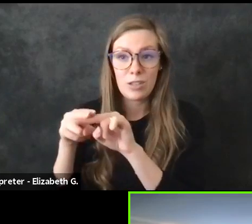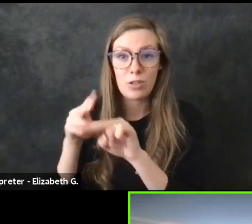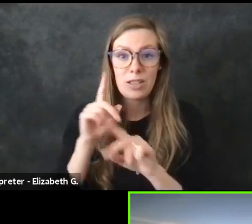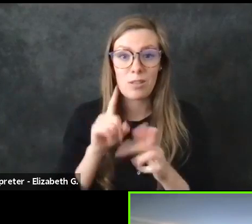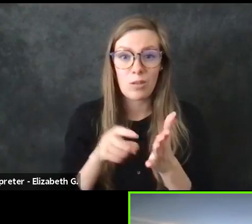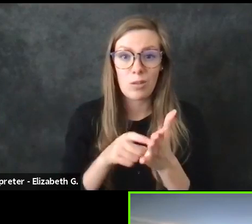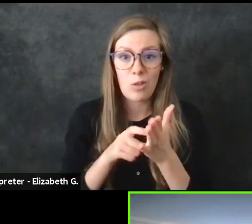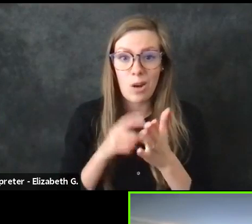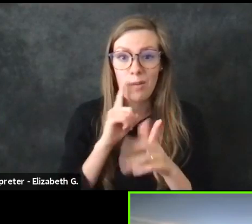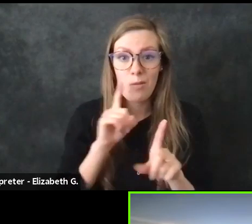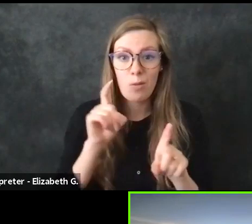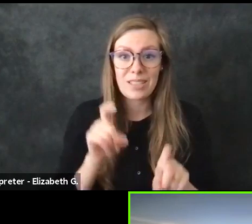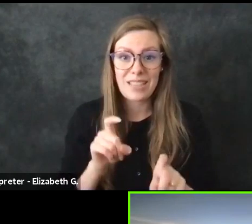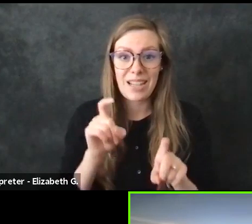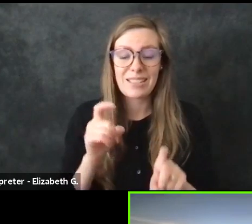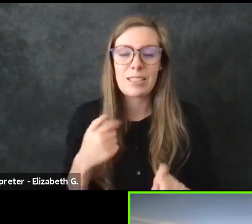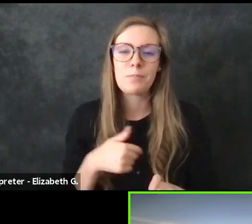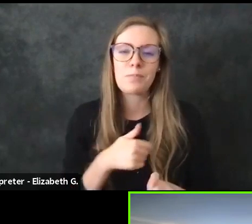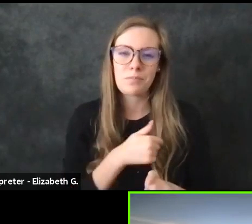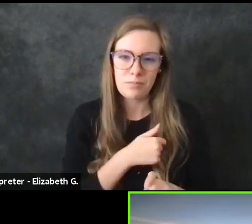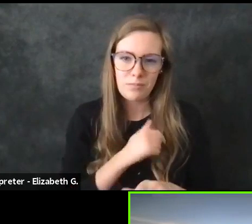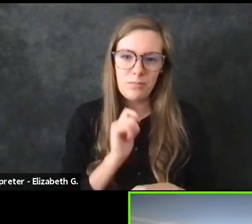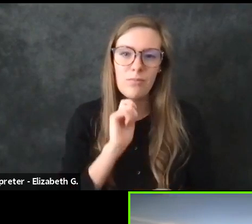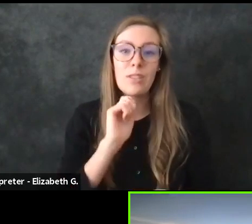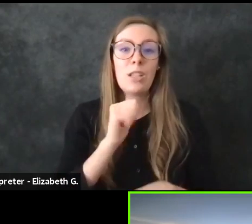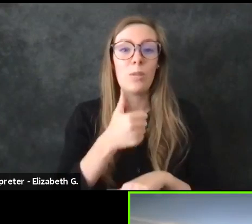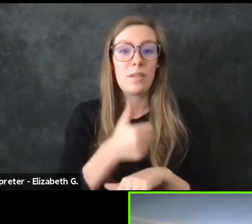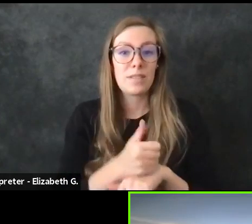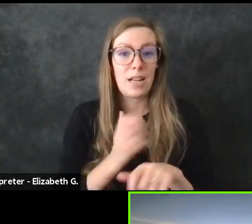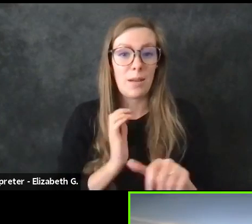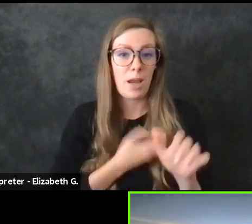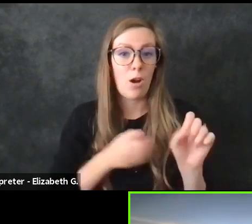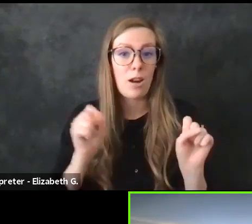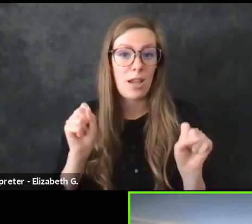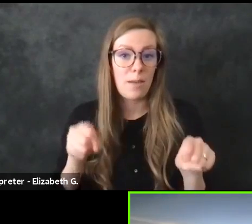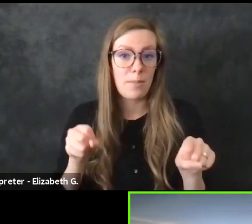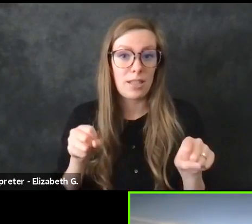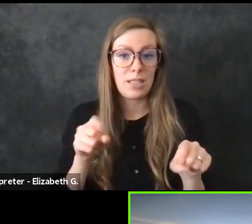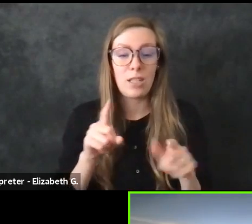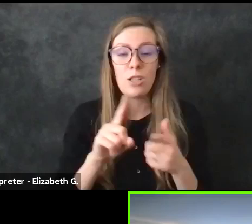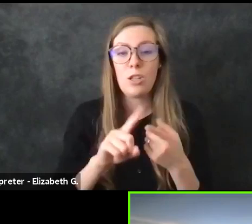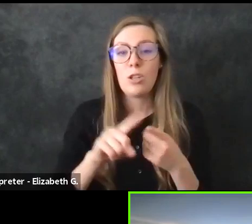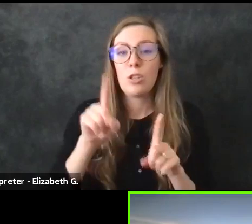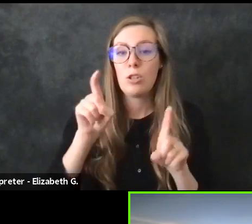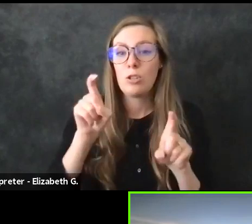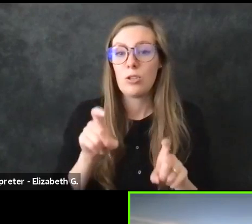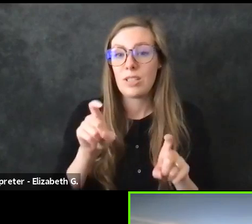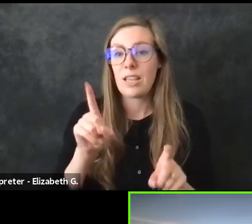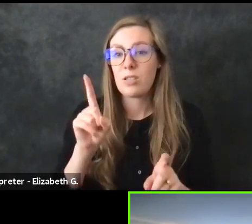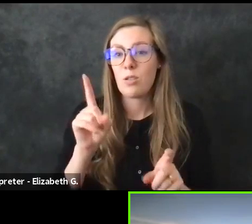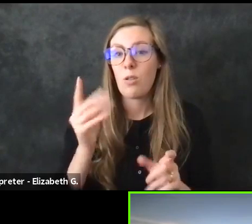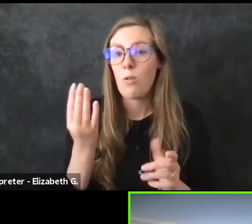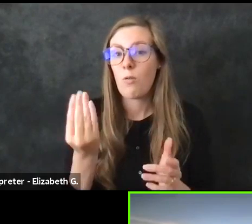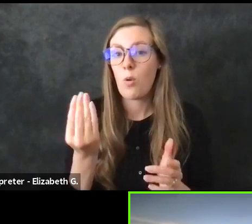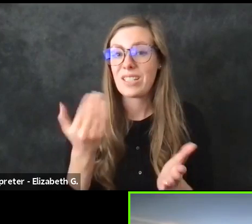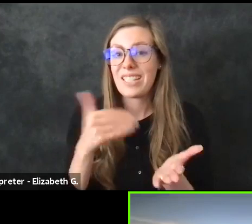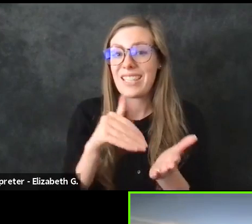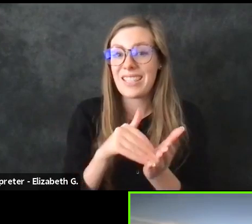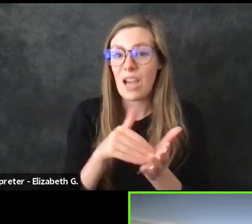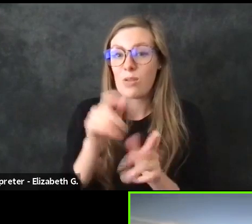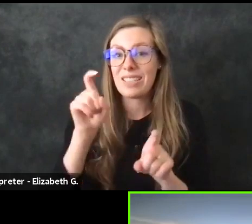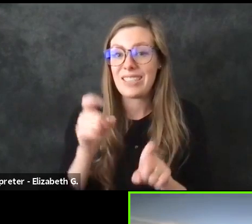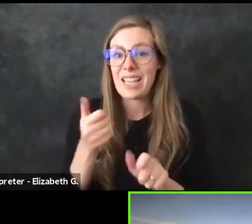testing, Sonoma County has increased our testing capacity from 1,000 tests per week to 14,000 tests per